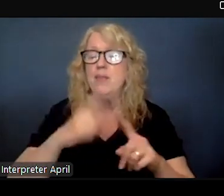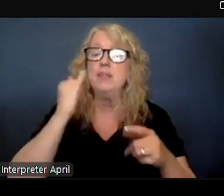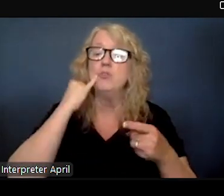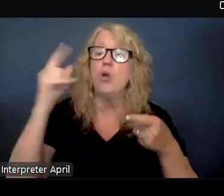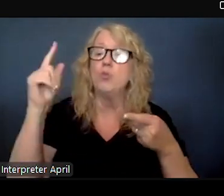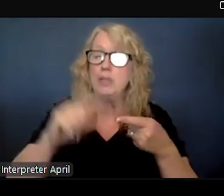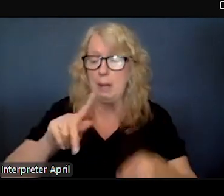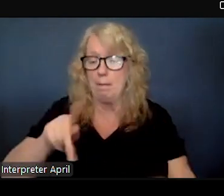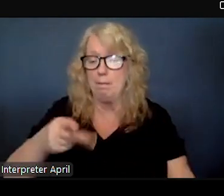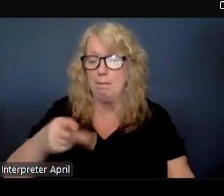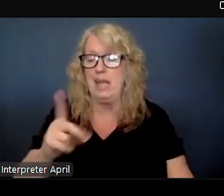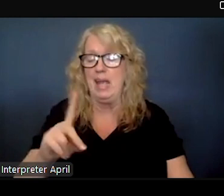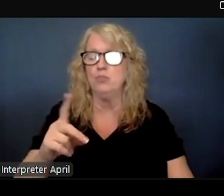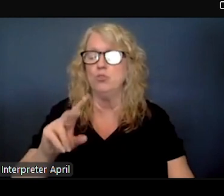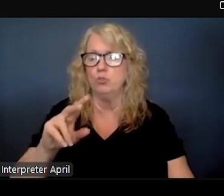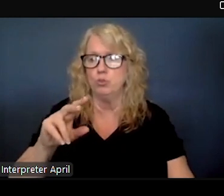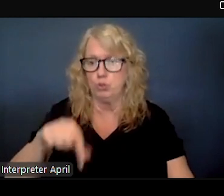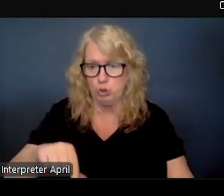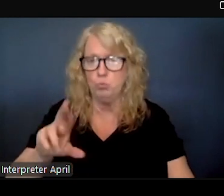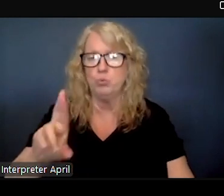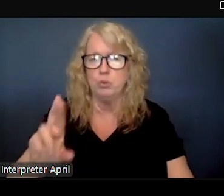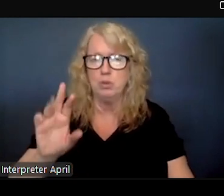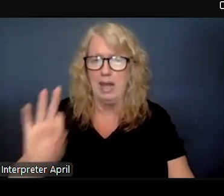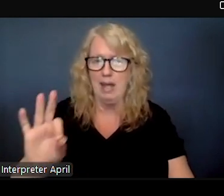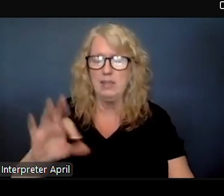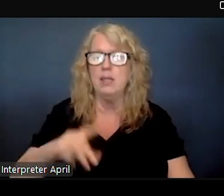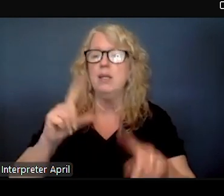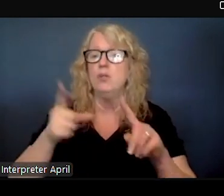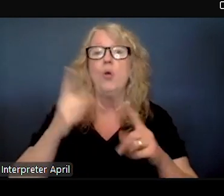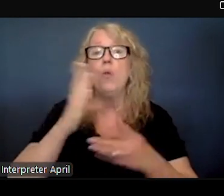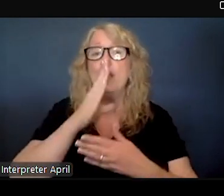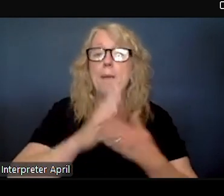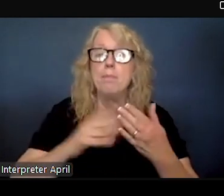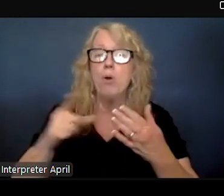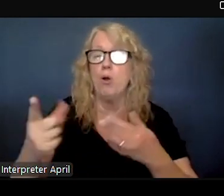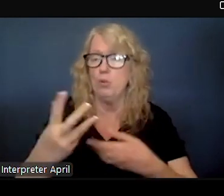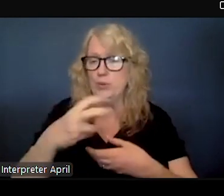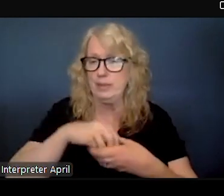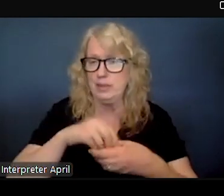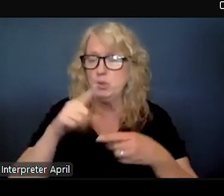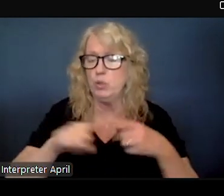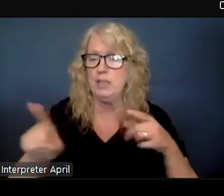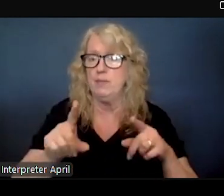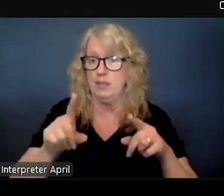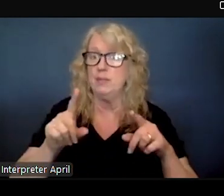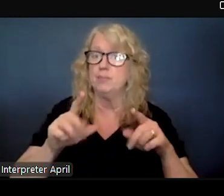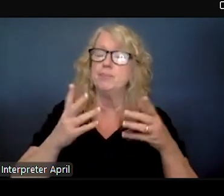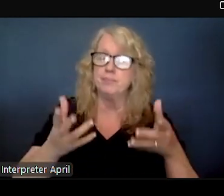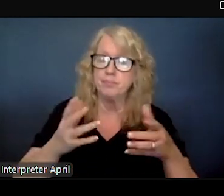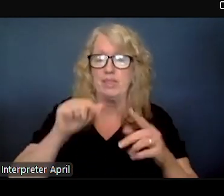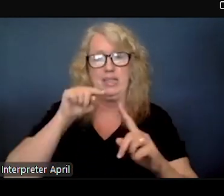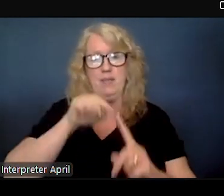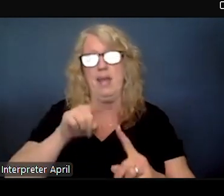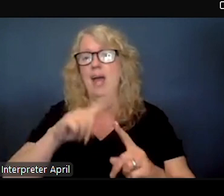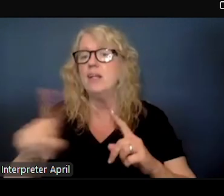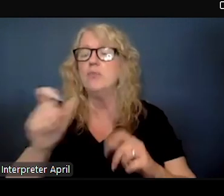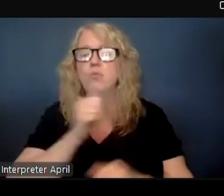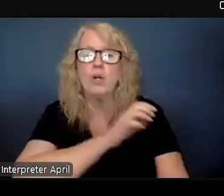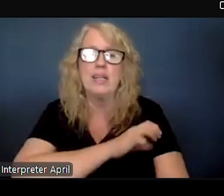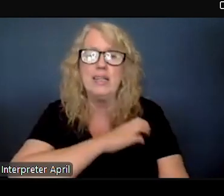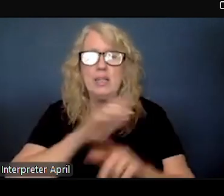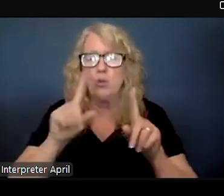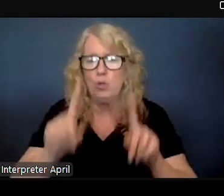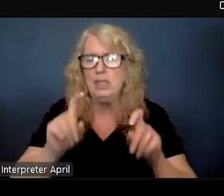in PHQ-9. The parts of this bot that were included in the tests in the particular clinical trial was